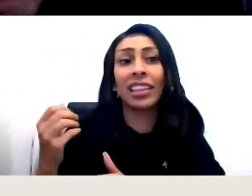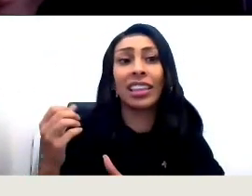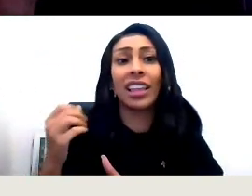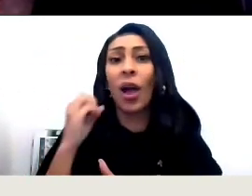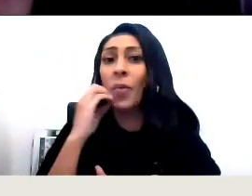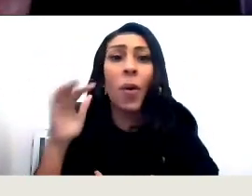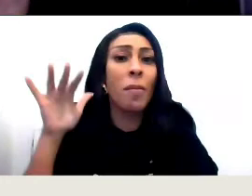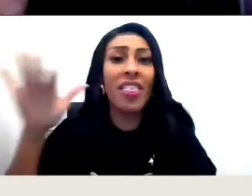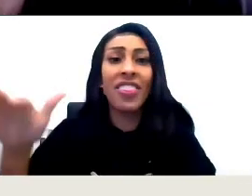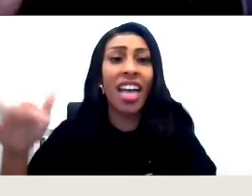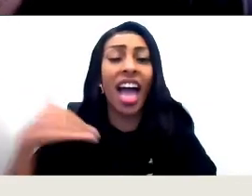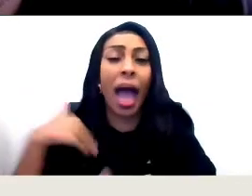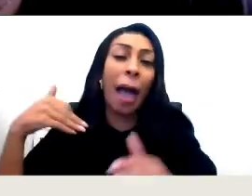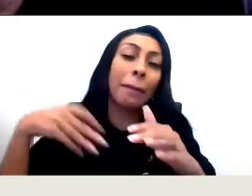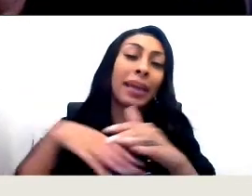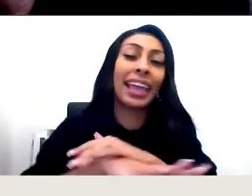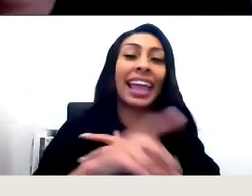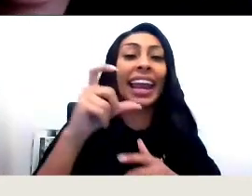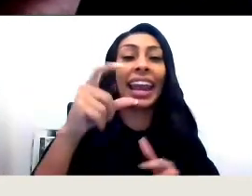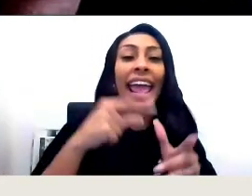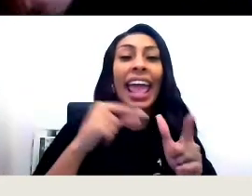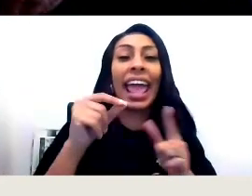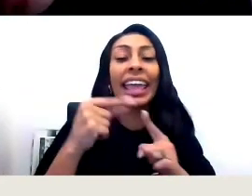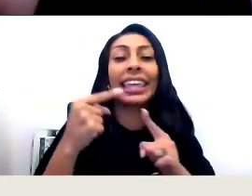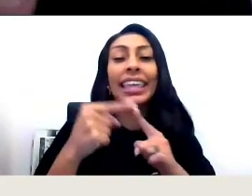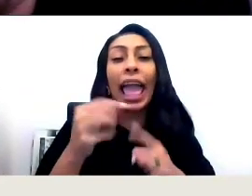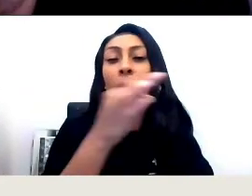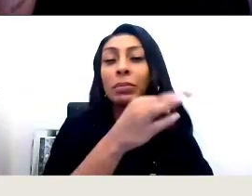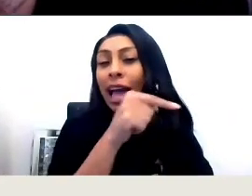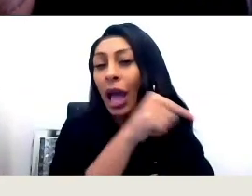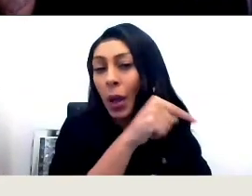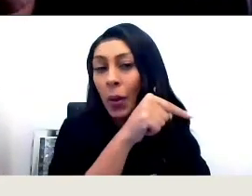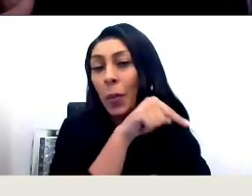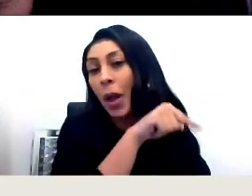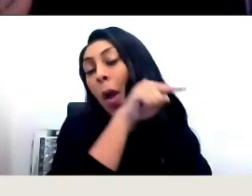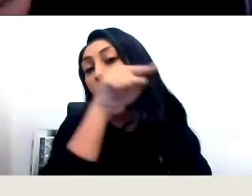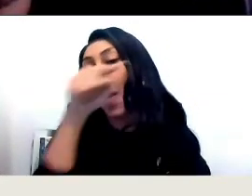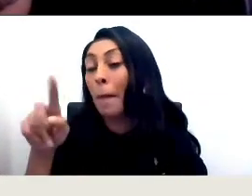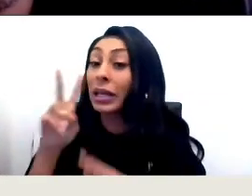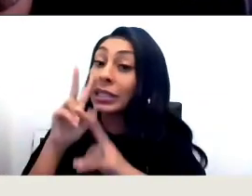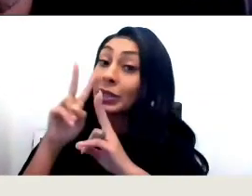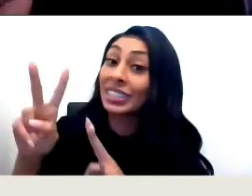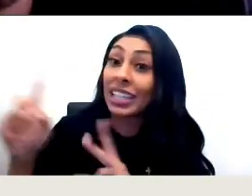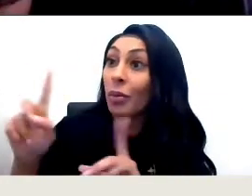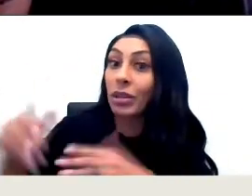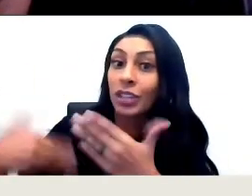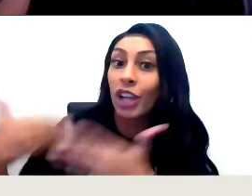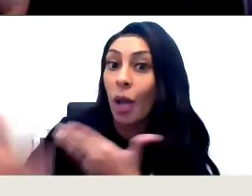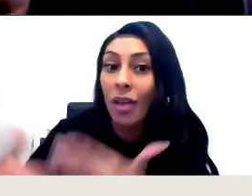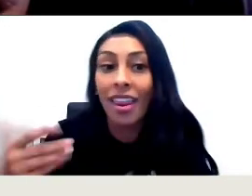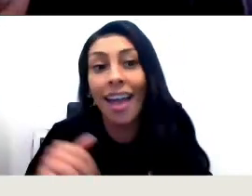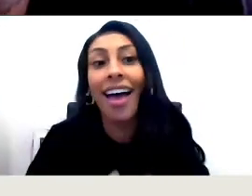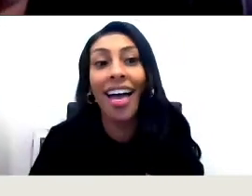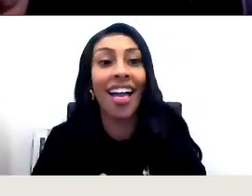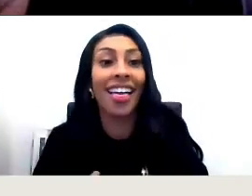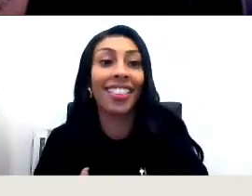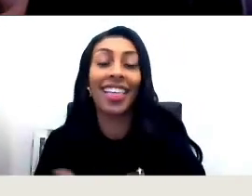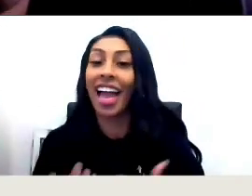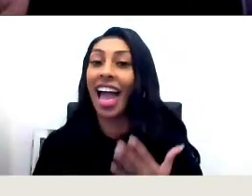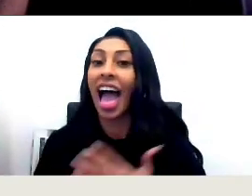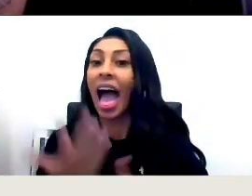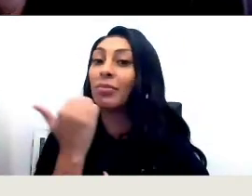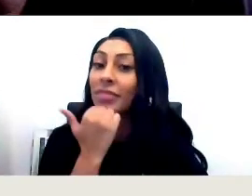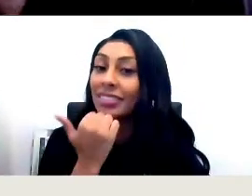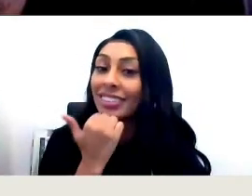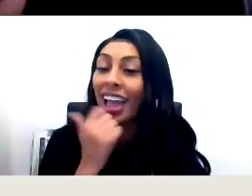they film. I'll be in Cape Town. Right. So, I'm going in just to have a look in terms of what they're up to,